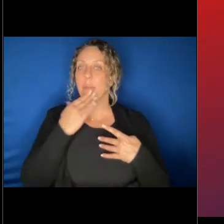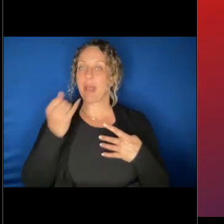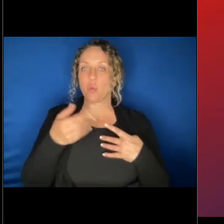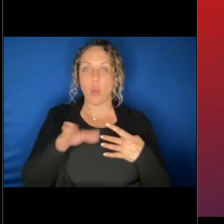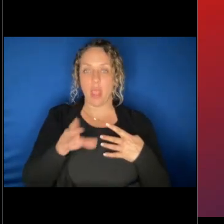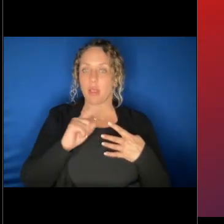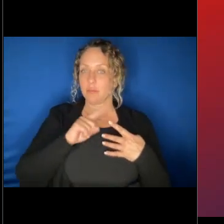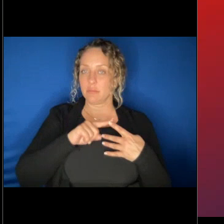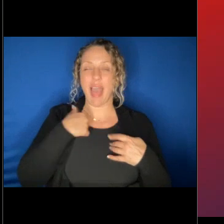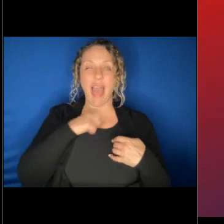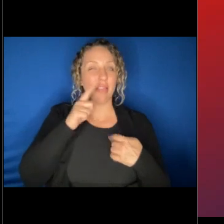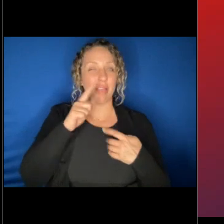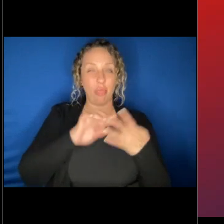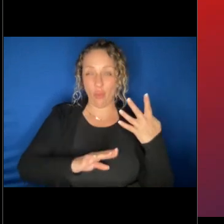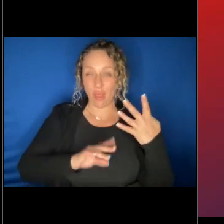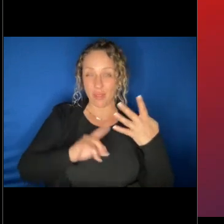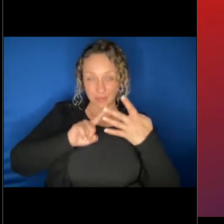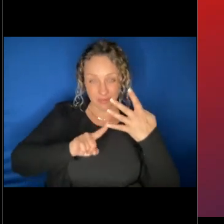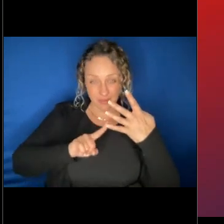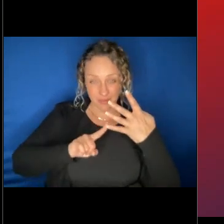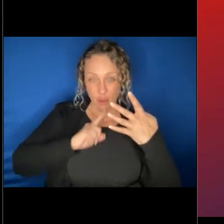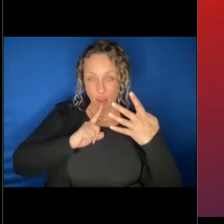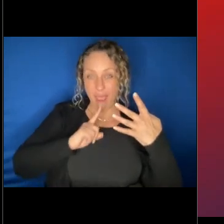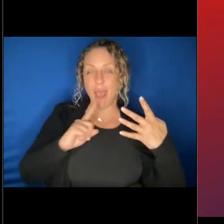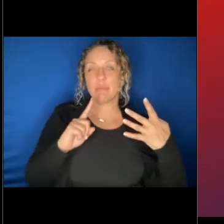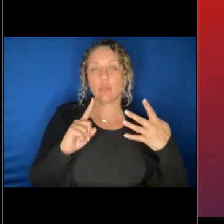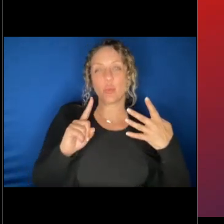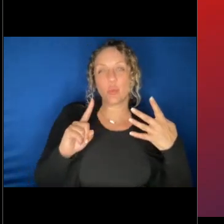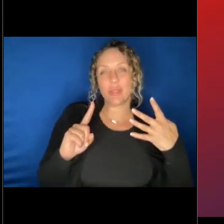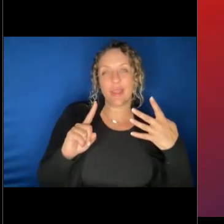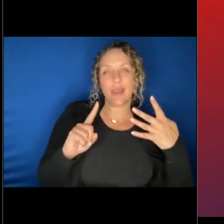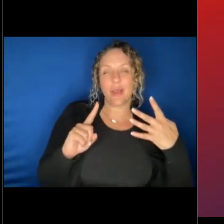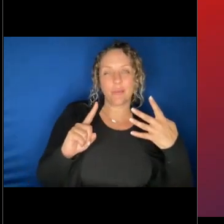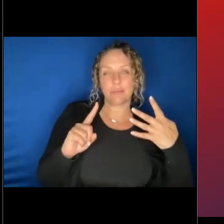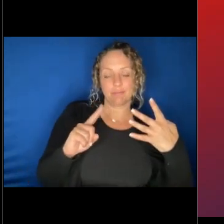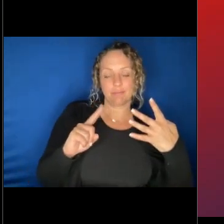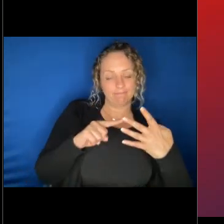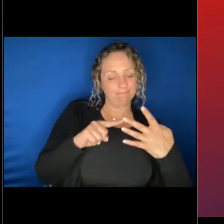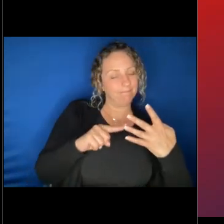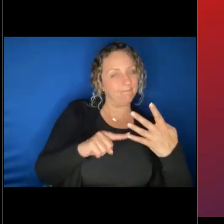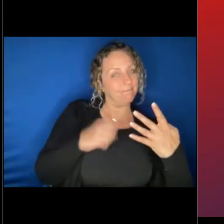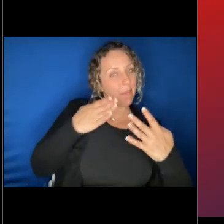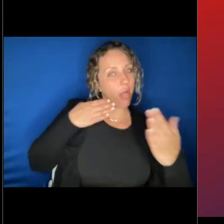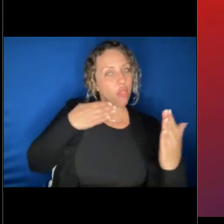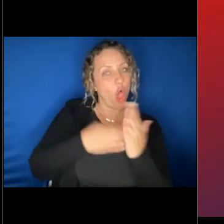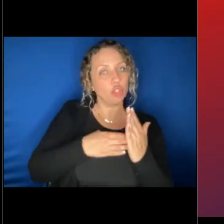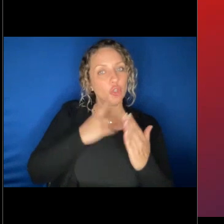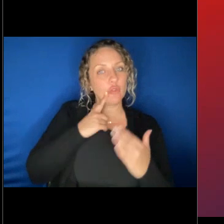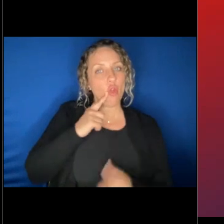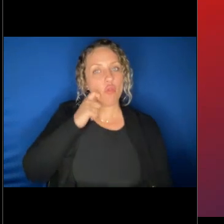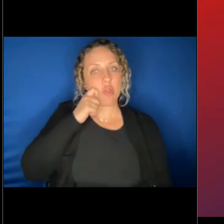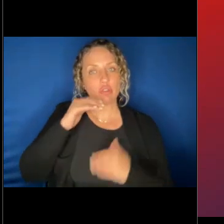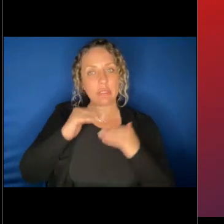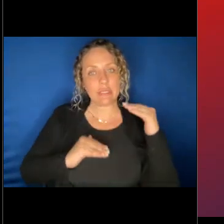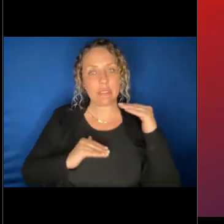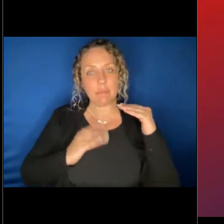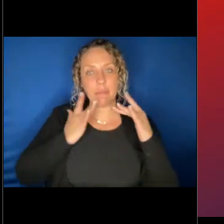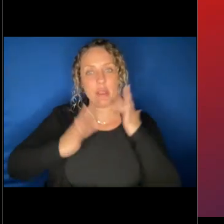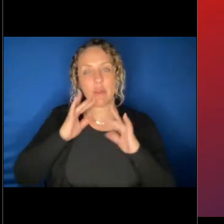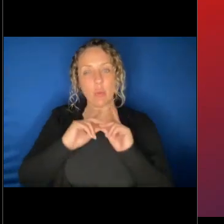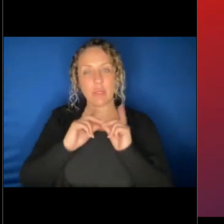are just absolutely inviting a lawsuit for the racial disparities that will happen with District 2.